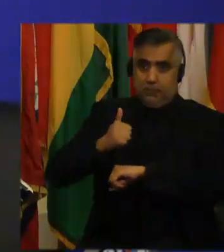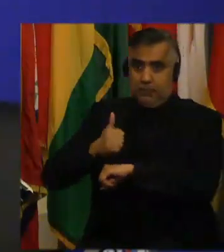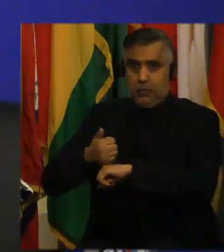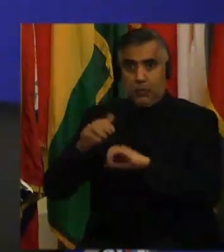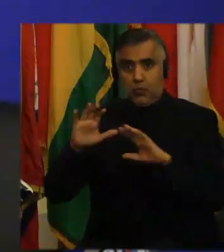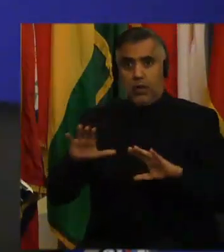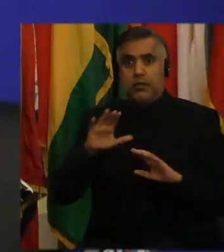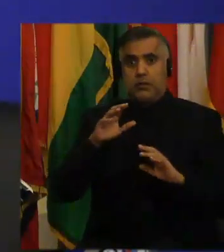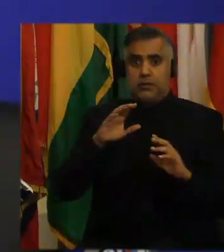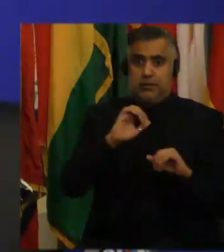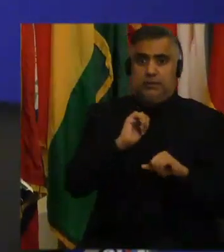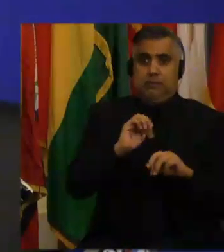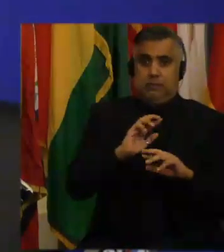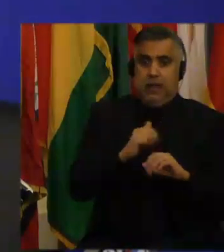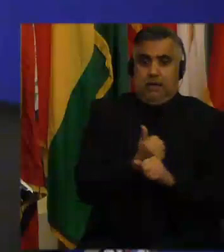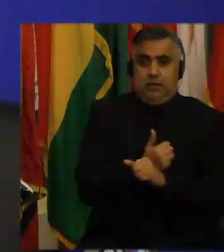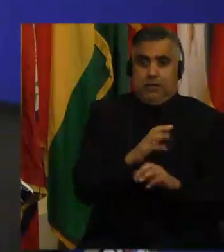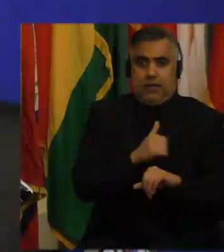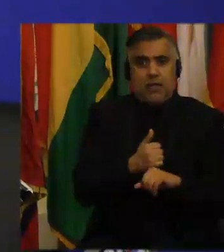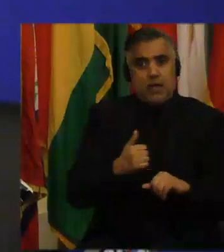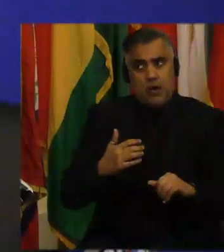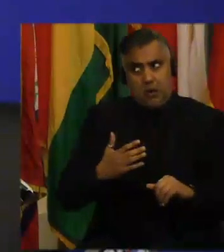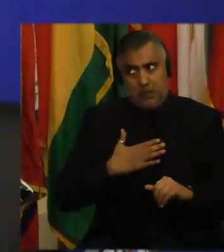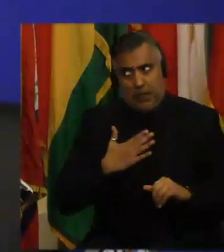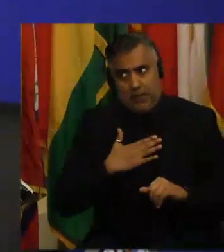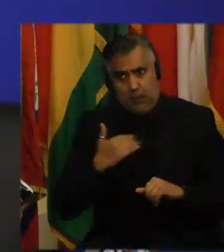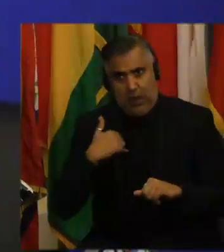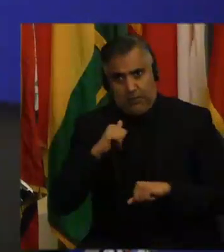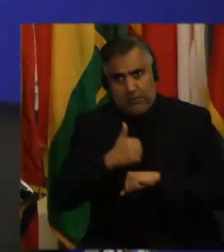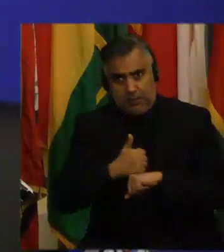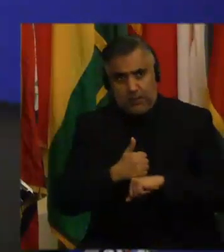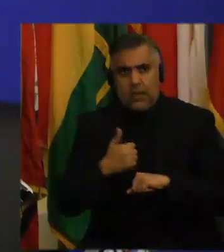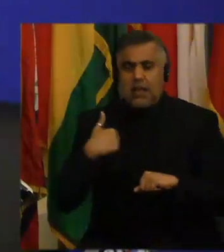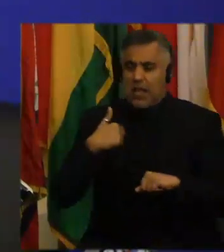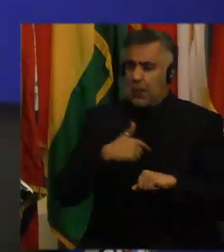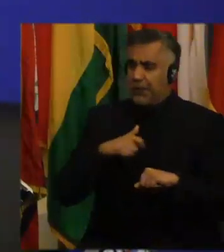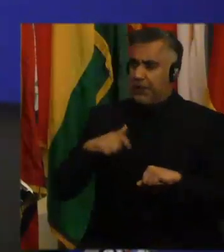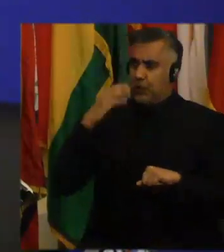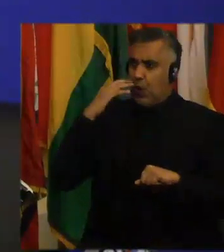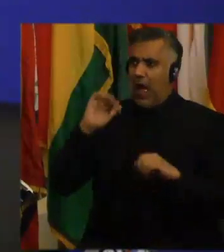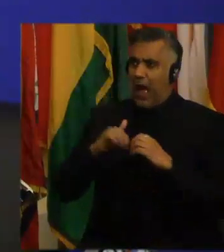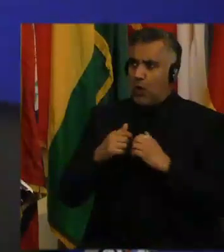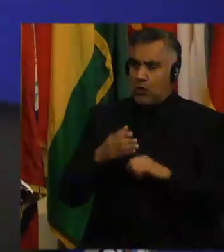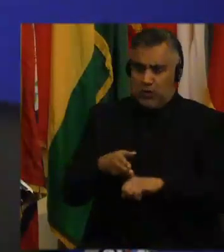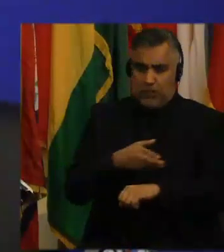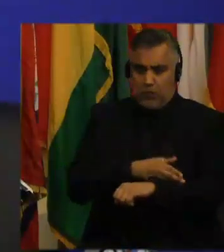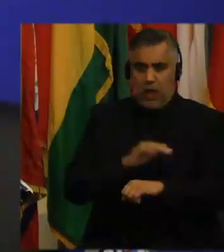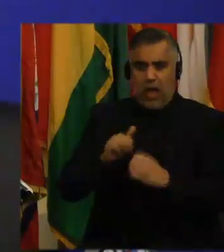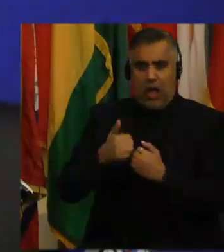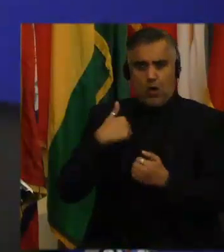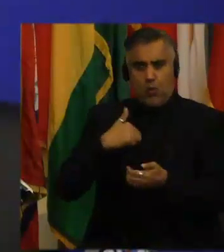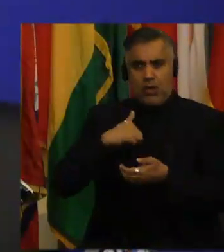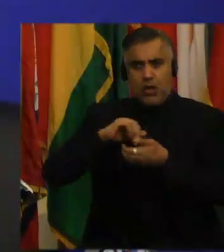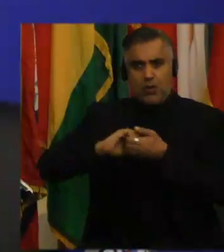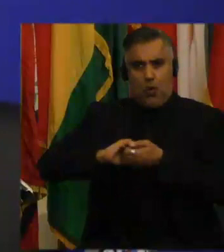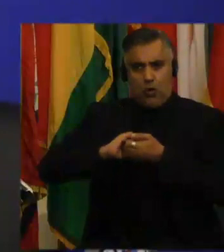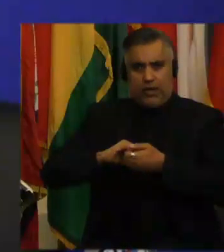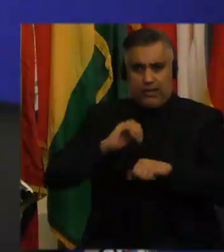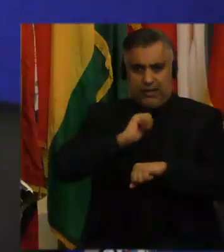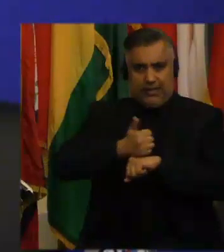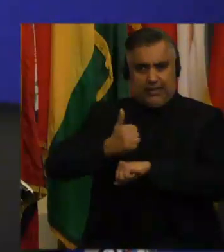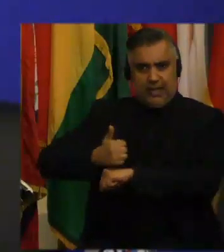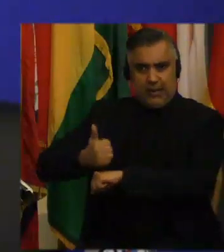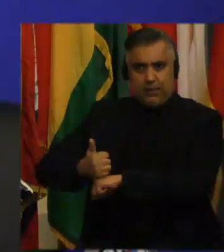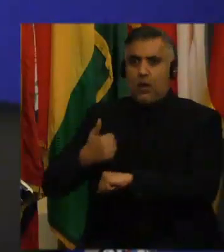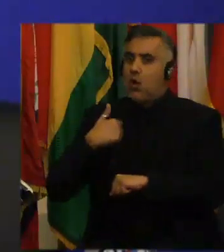that this morning, and I'm glad about that. And we need to talk about how we use those better. How can we coordinate? We cannot